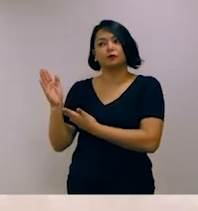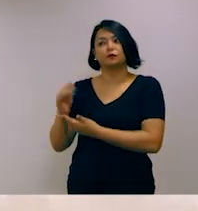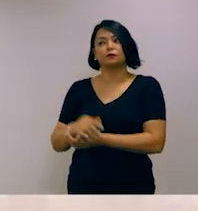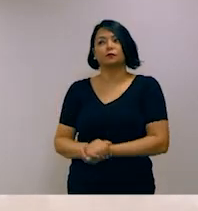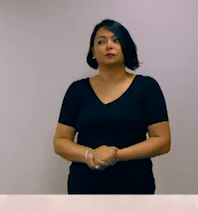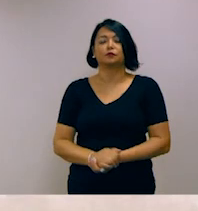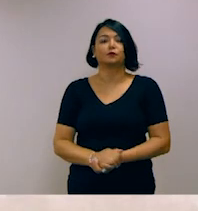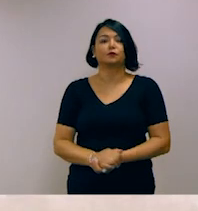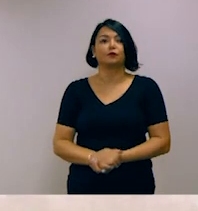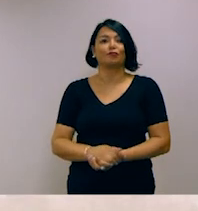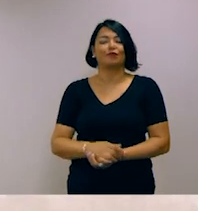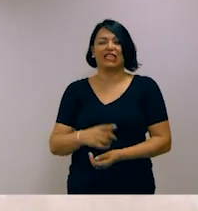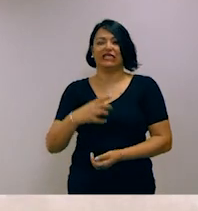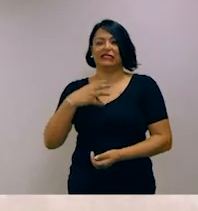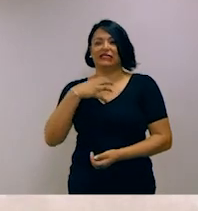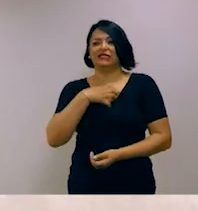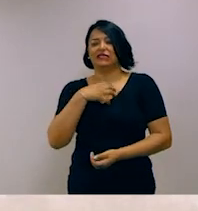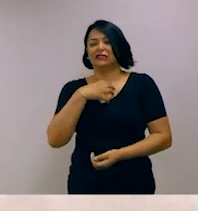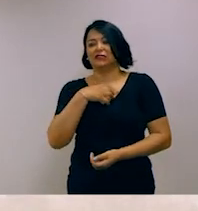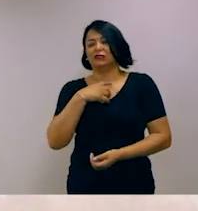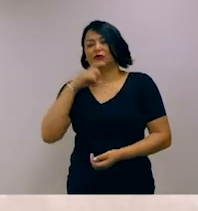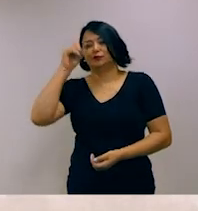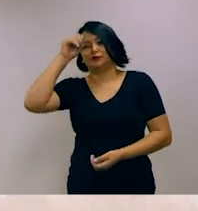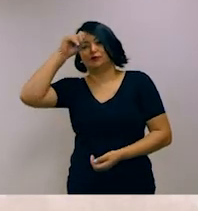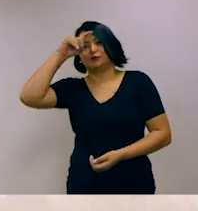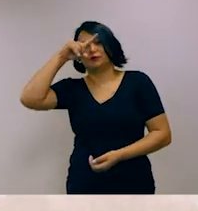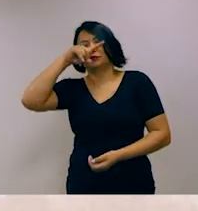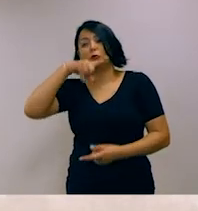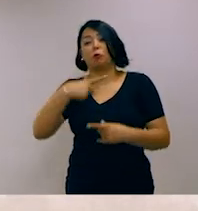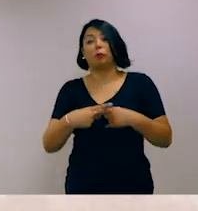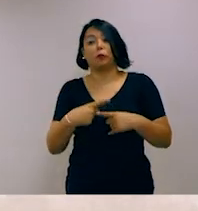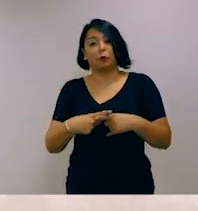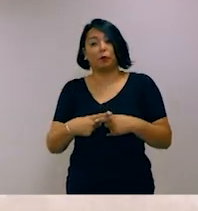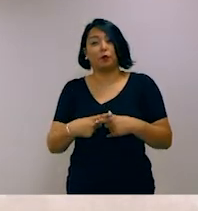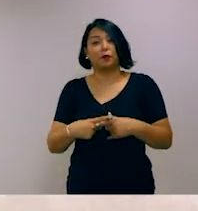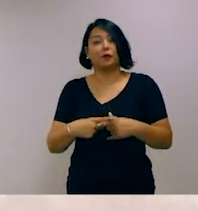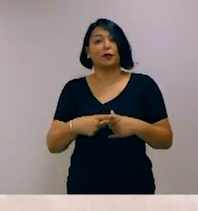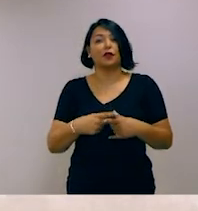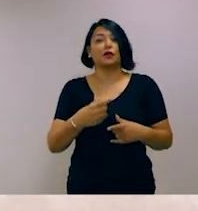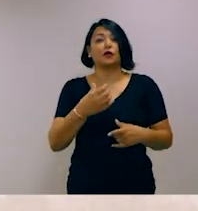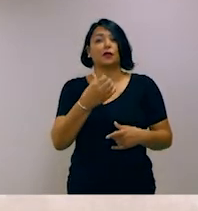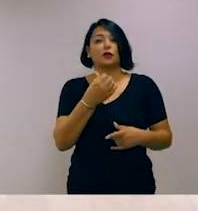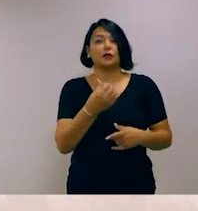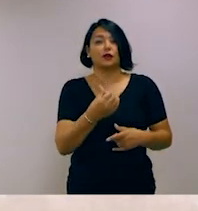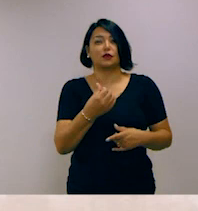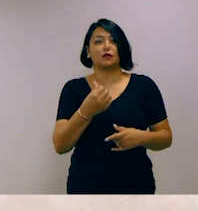two, we were very disappointed. Among the